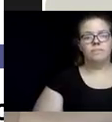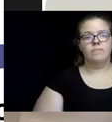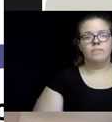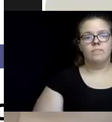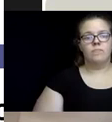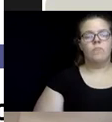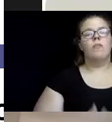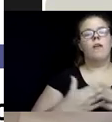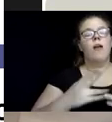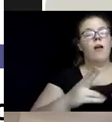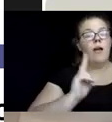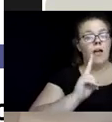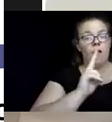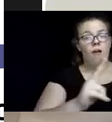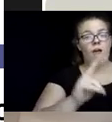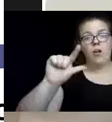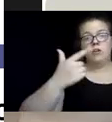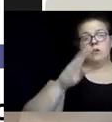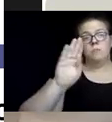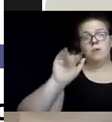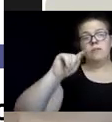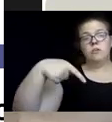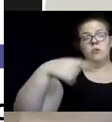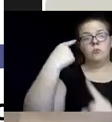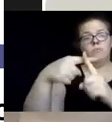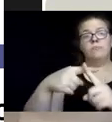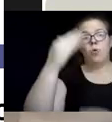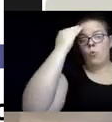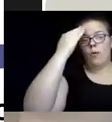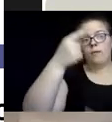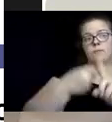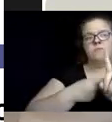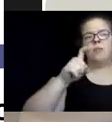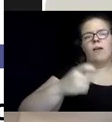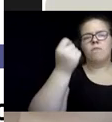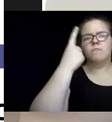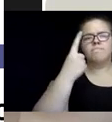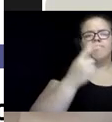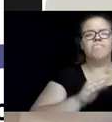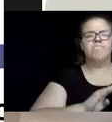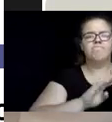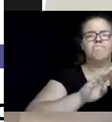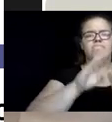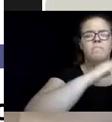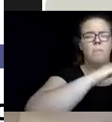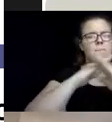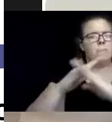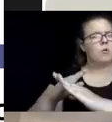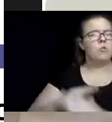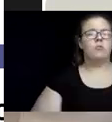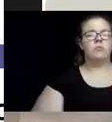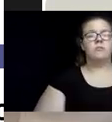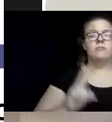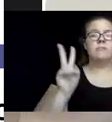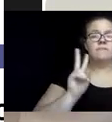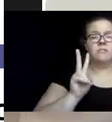And in honor of LGBTQ Awareness Month, we also need to understand the incremental barriers. Victimization rates